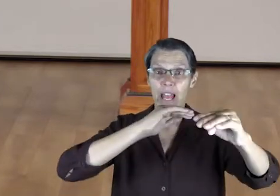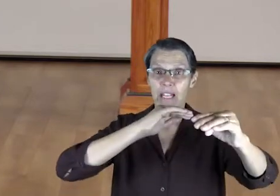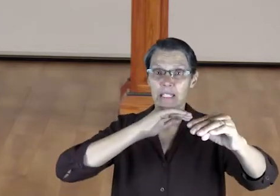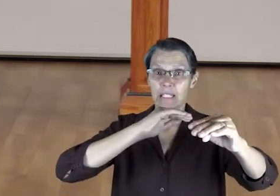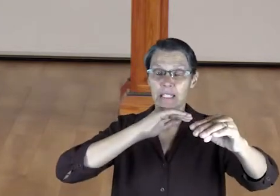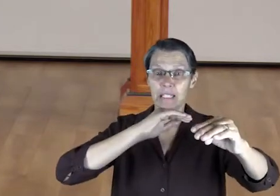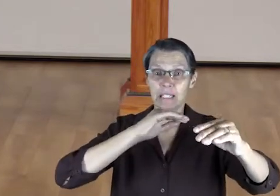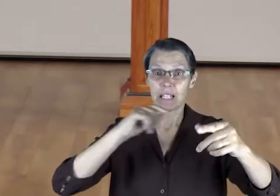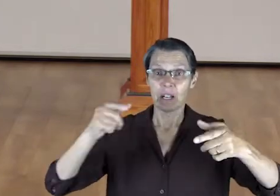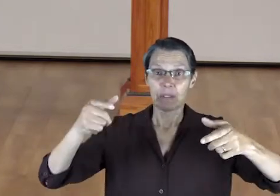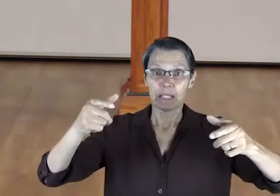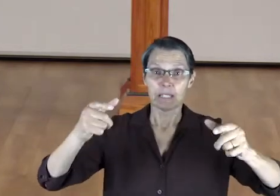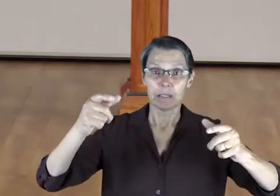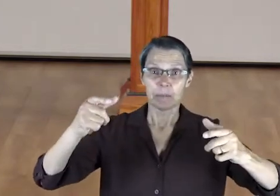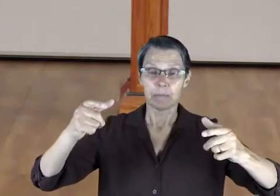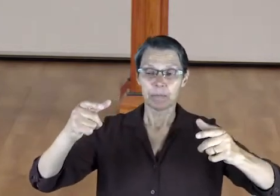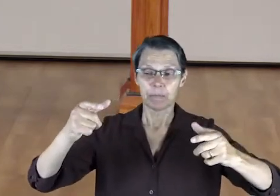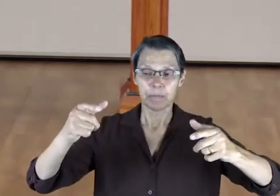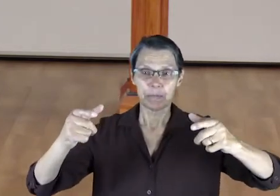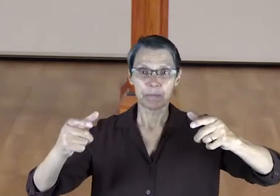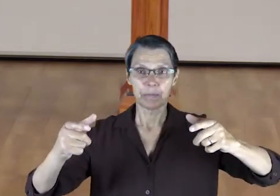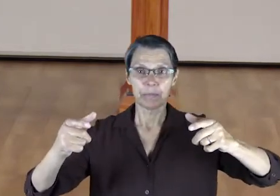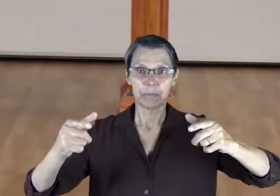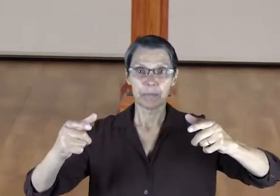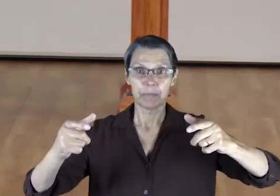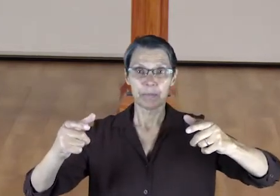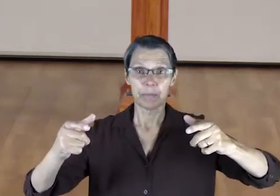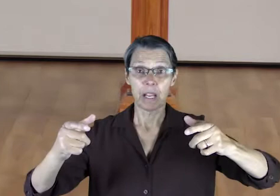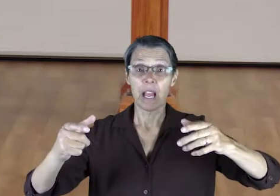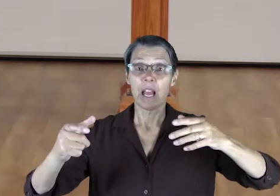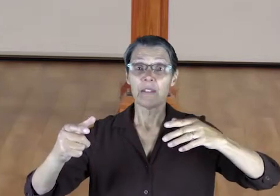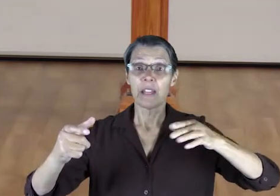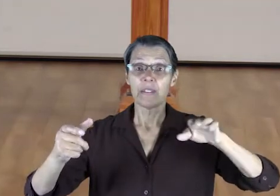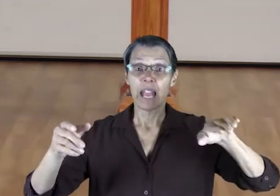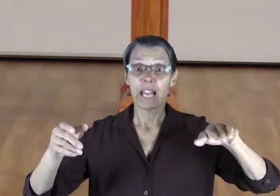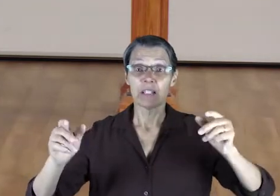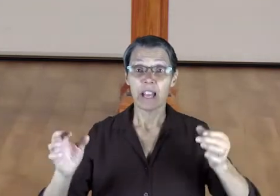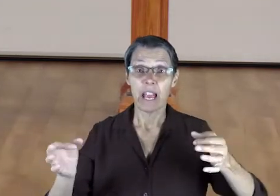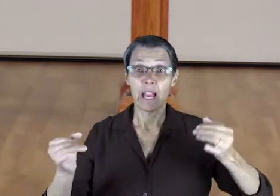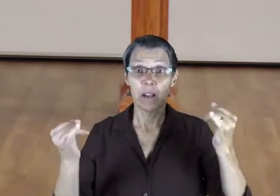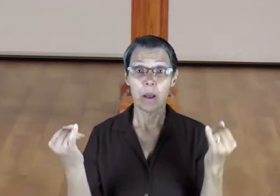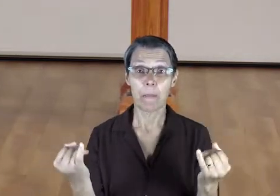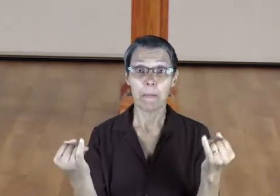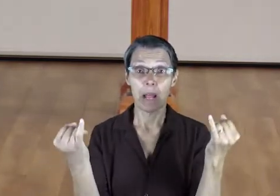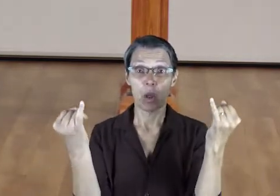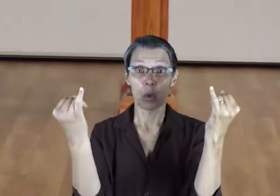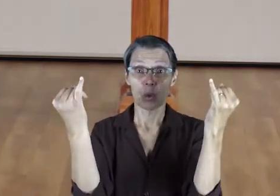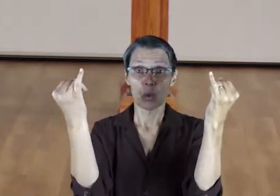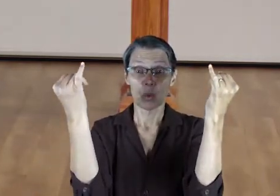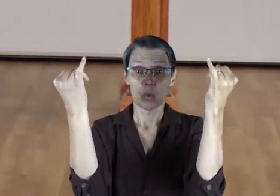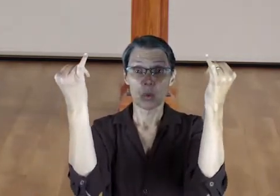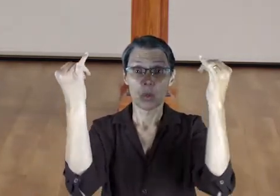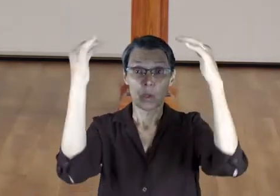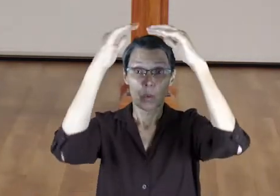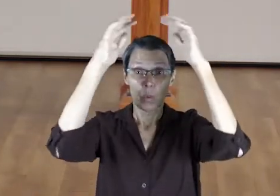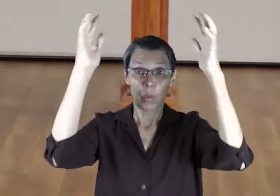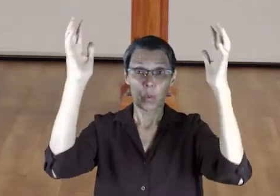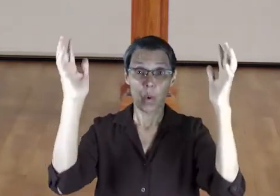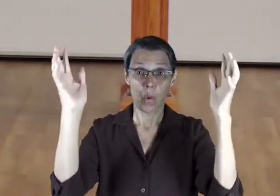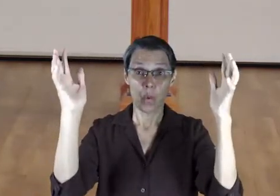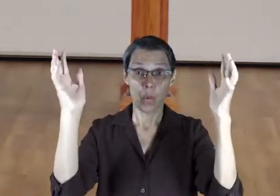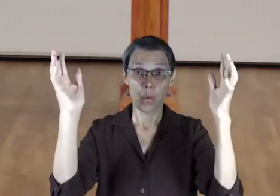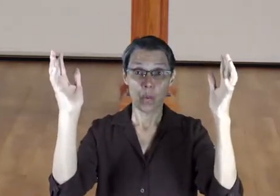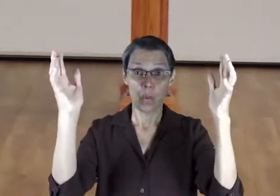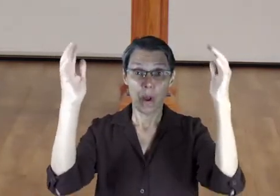flat, and that in fact it was a flat disk, and that somewhere there were pillars towards the edge of the earth that were holding up a